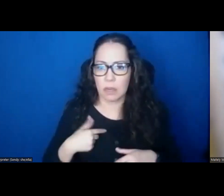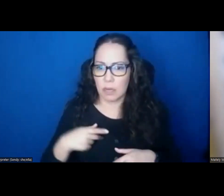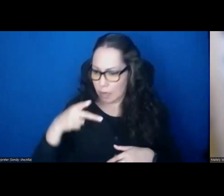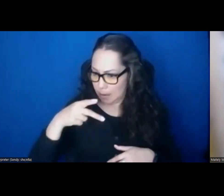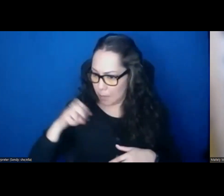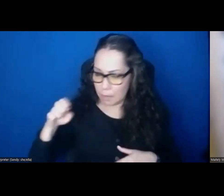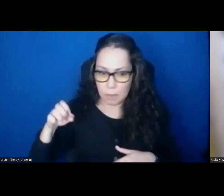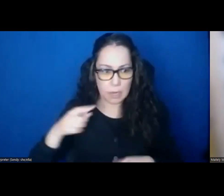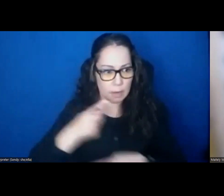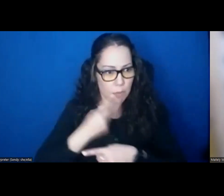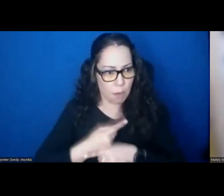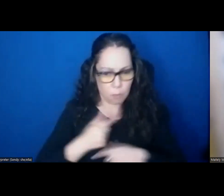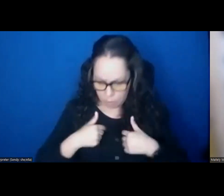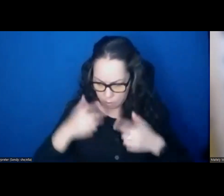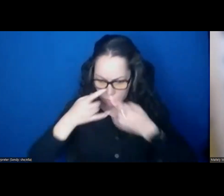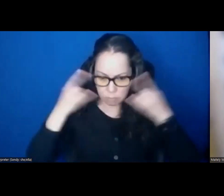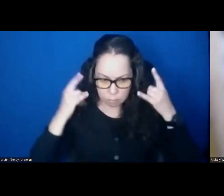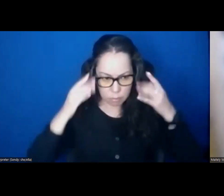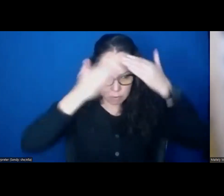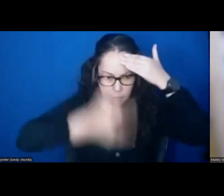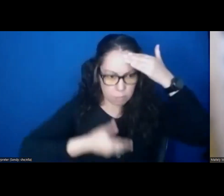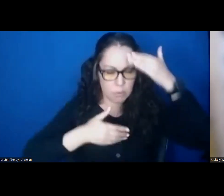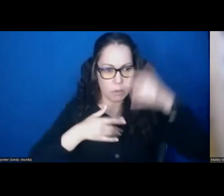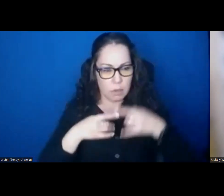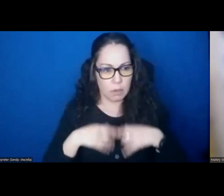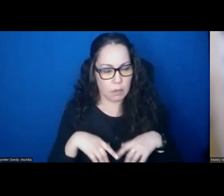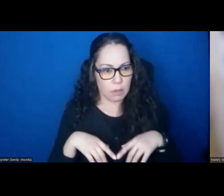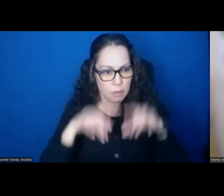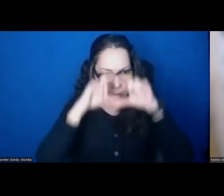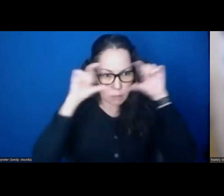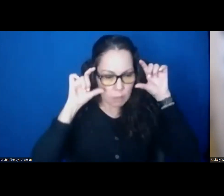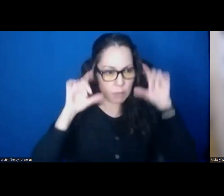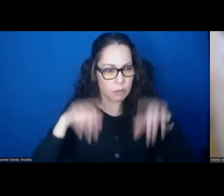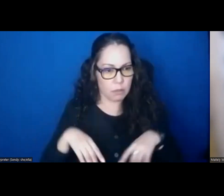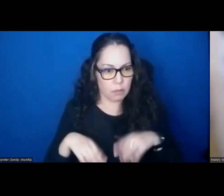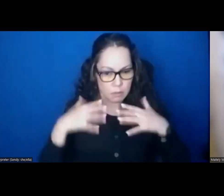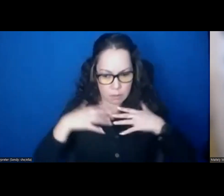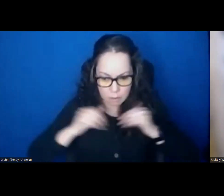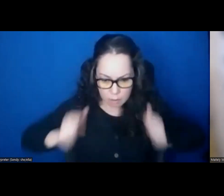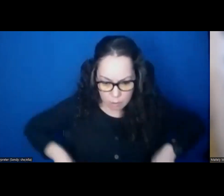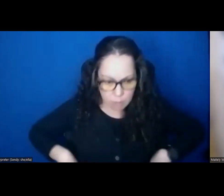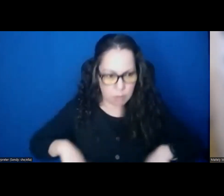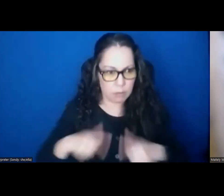I had to keep my distance or I'd risk everything. If I said something, I could be kicked out.